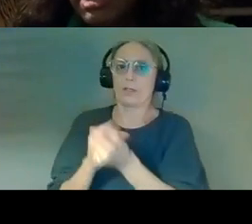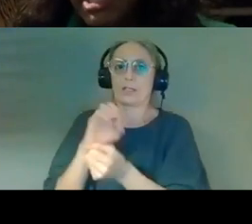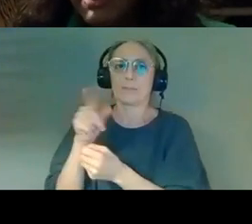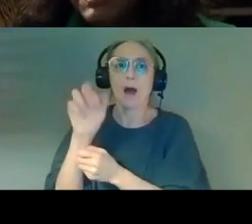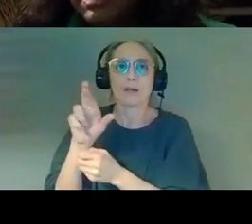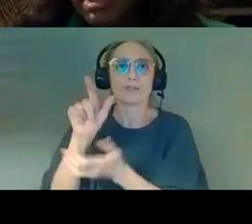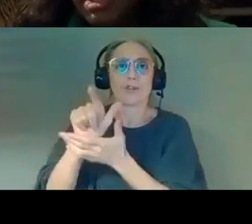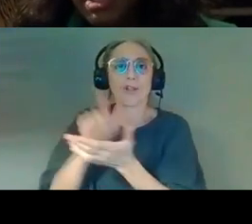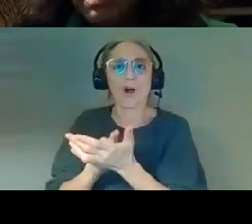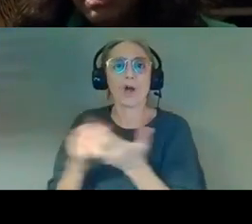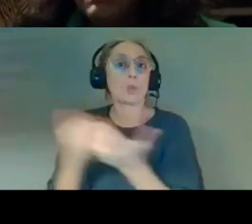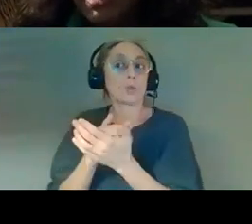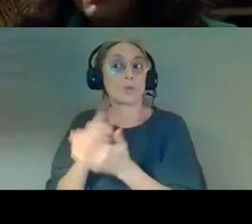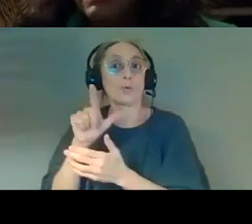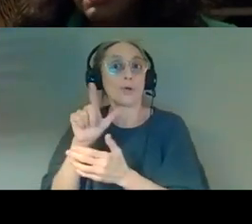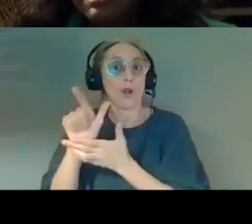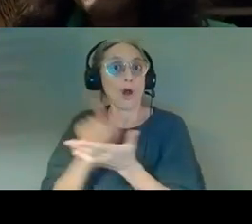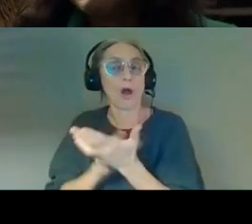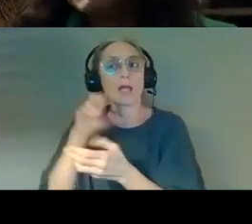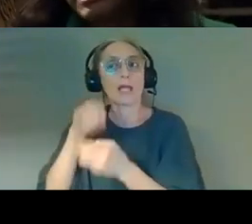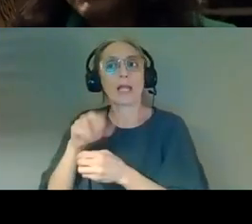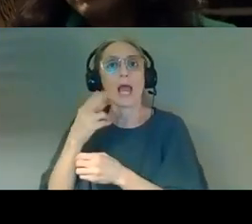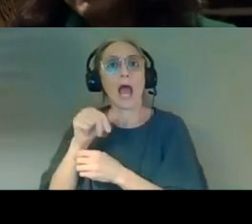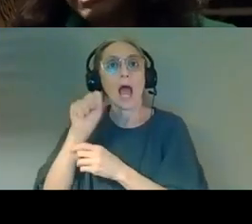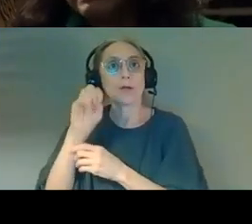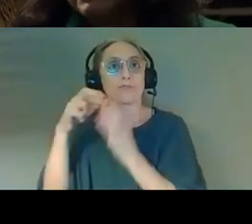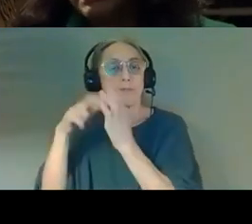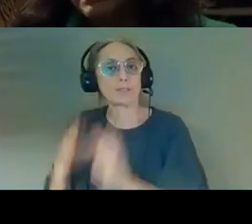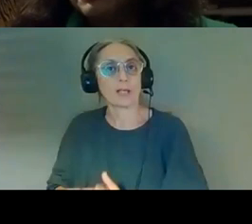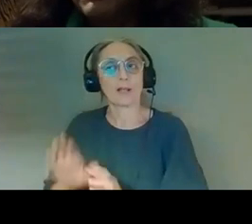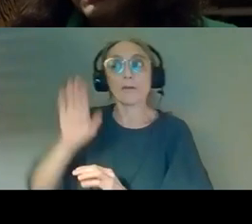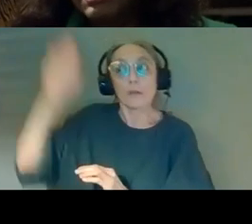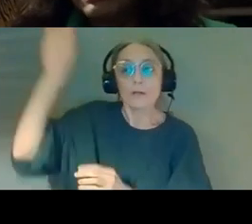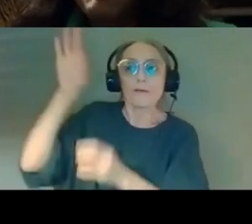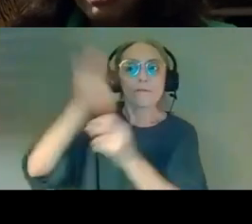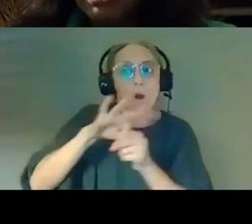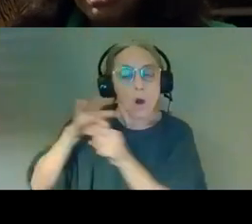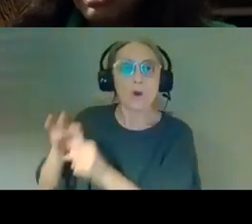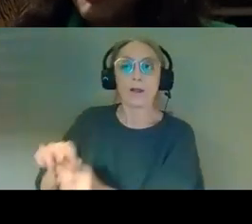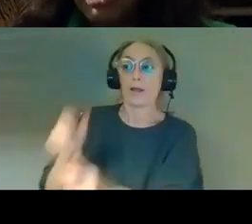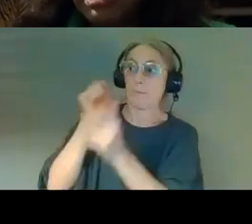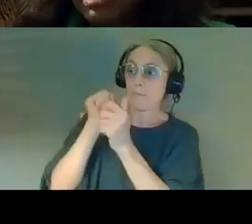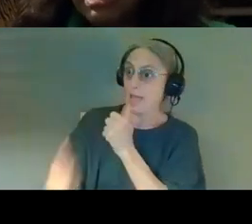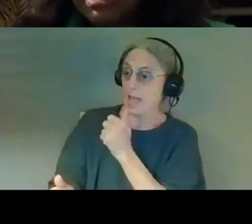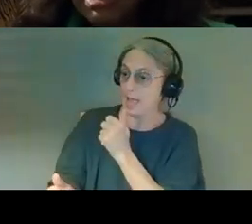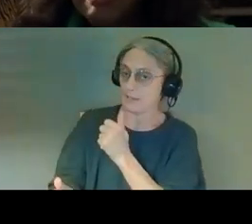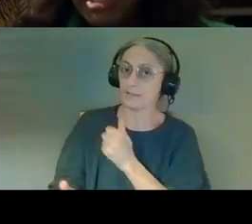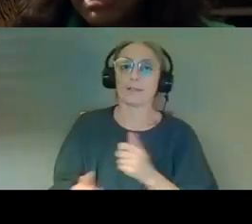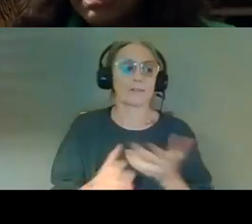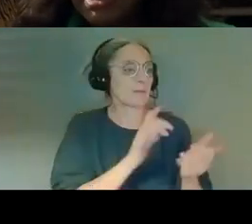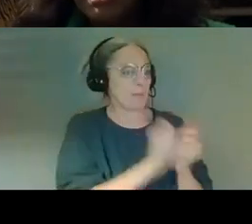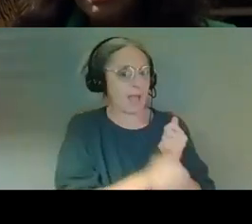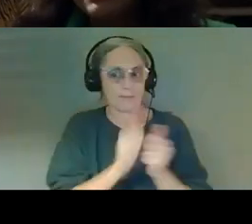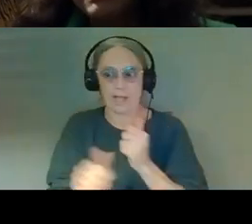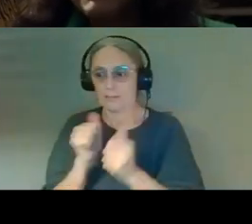in the House. And then we have to work that chamber over there. until we can get that piece of the same piece of legislation